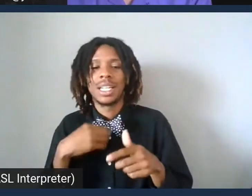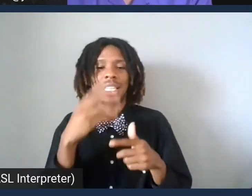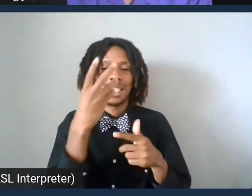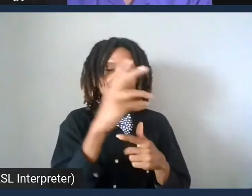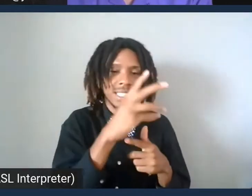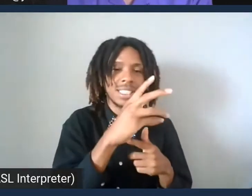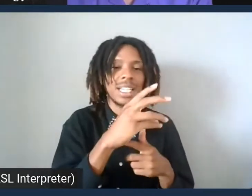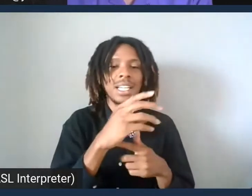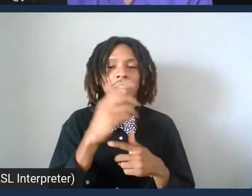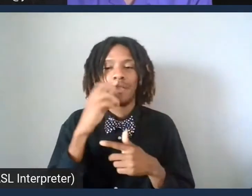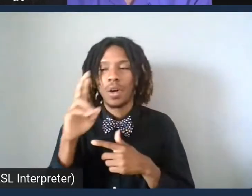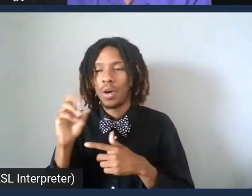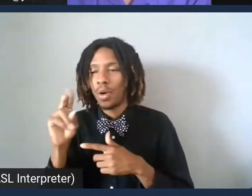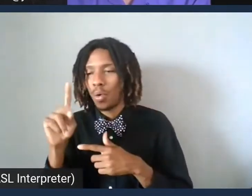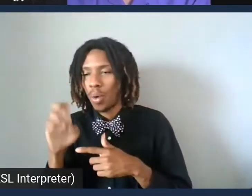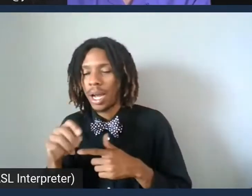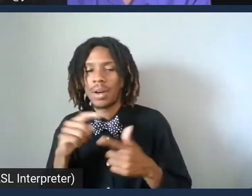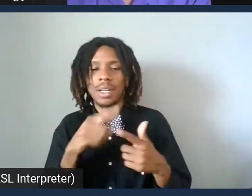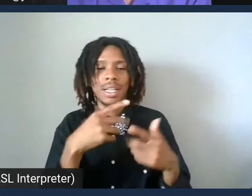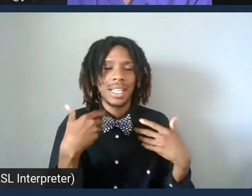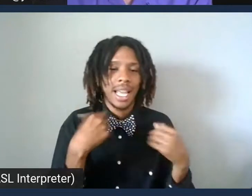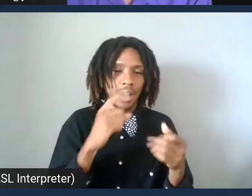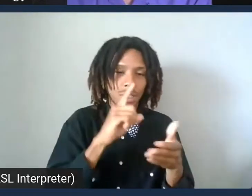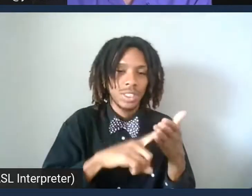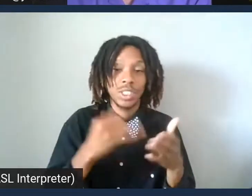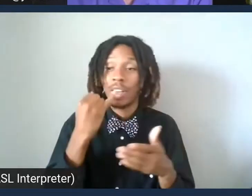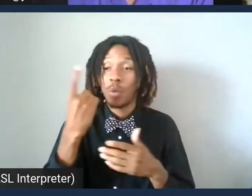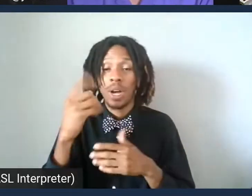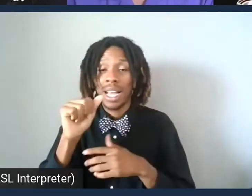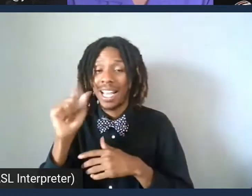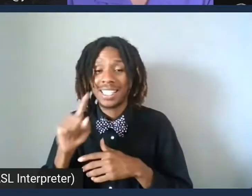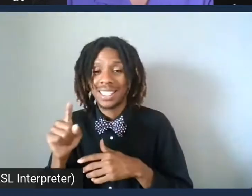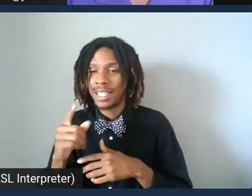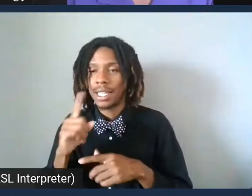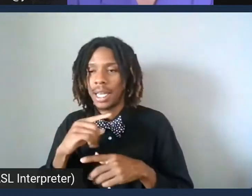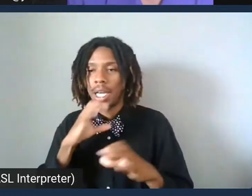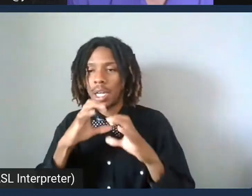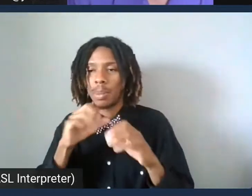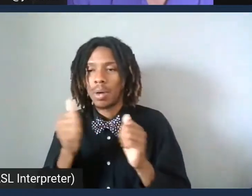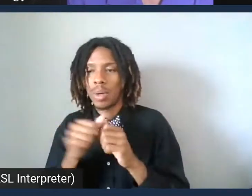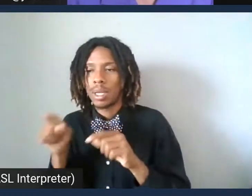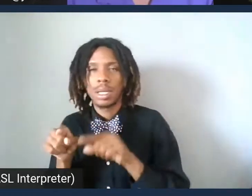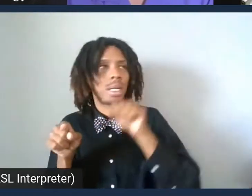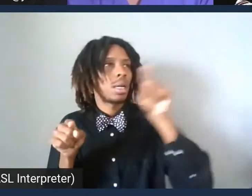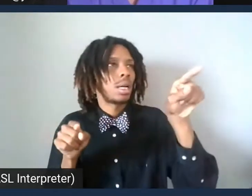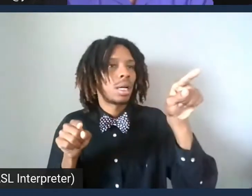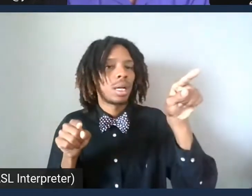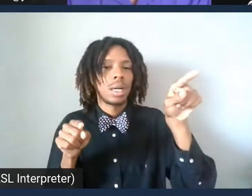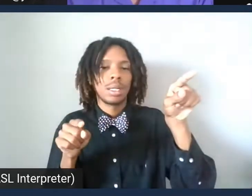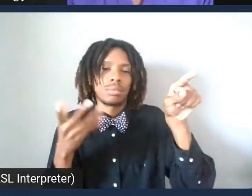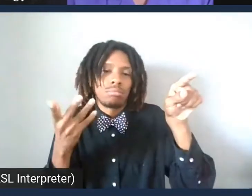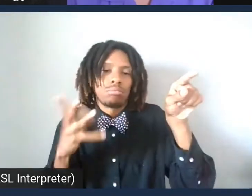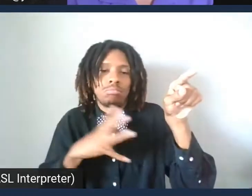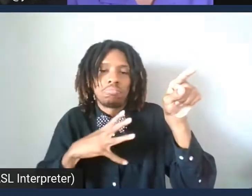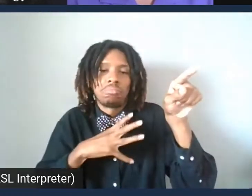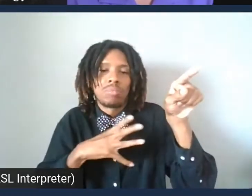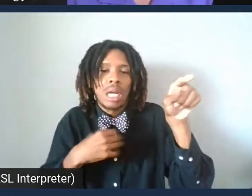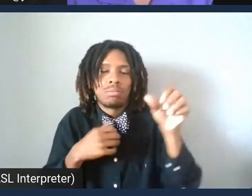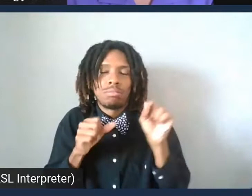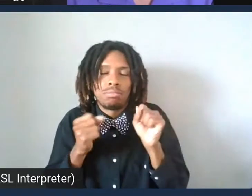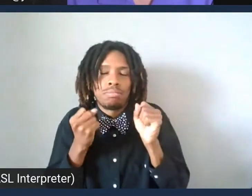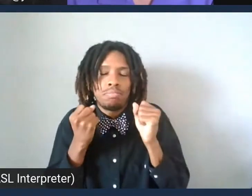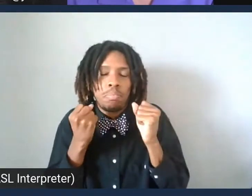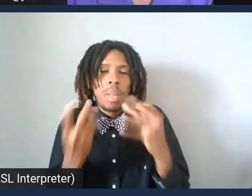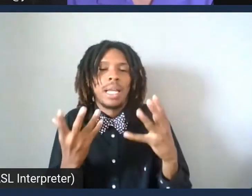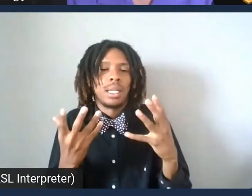checks. So even if one AZ cannot talk to one of the endpoints, that's not the end of the world. We have plenty of redundancy there.